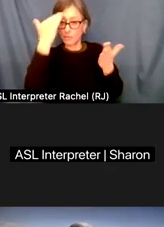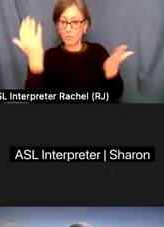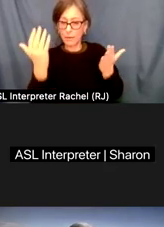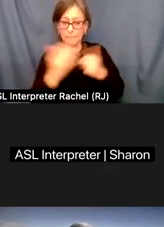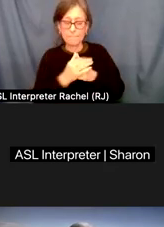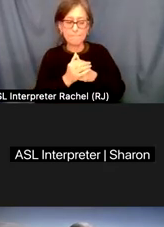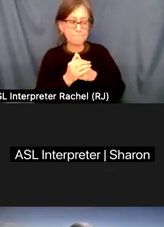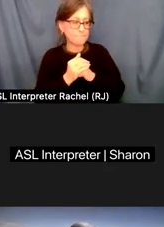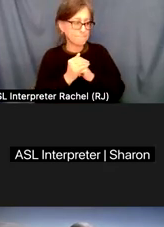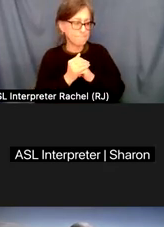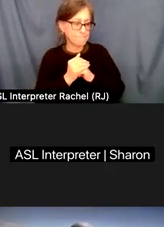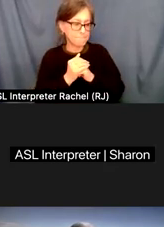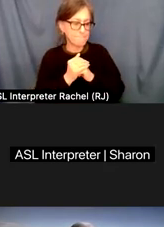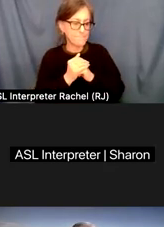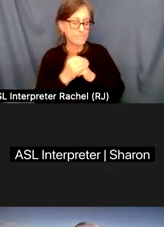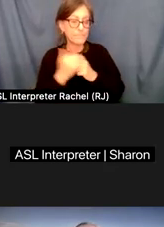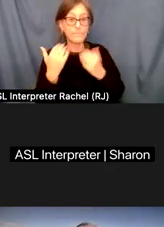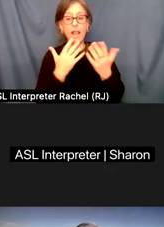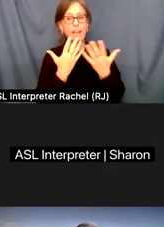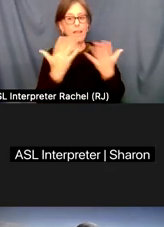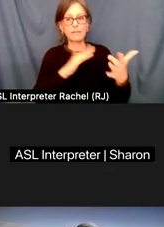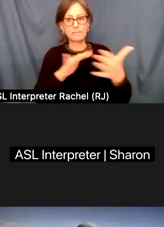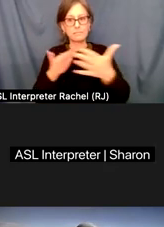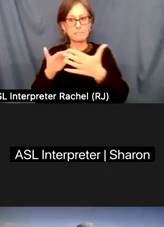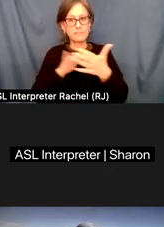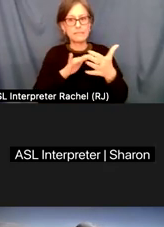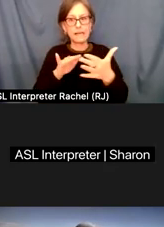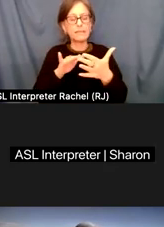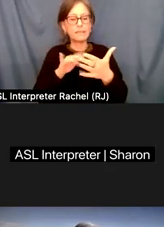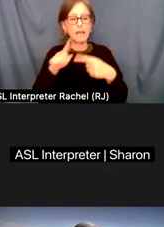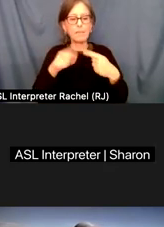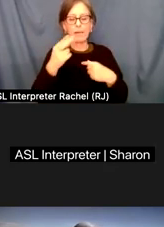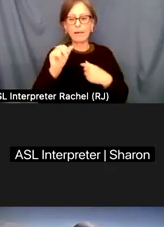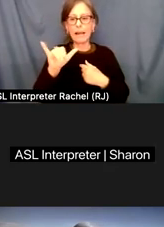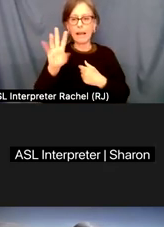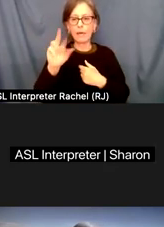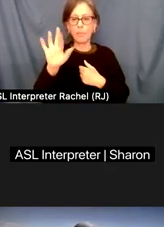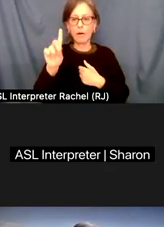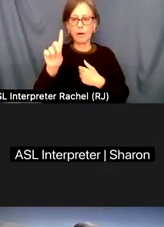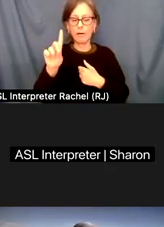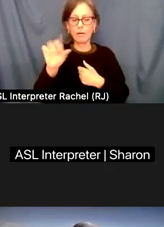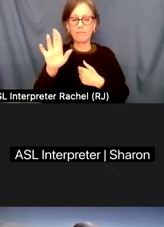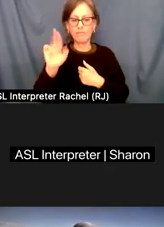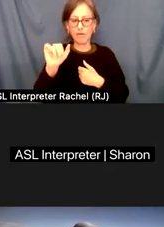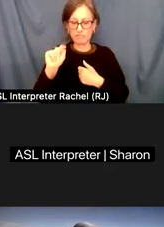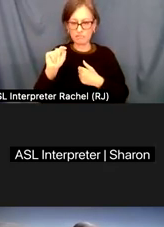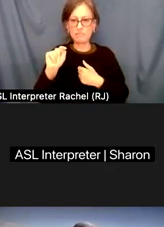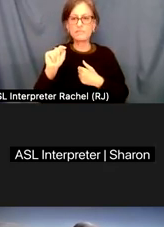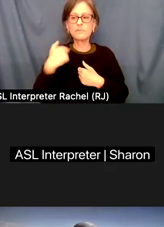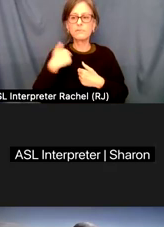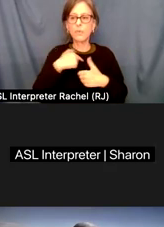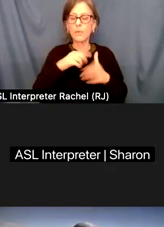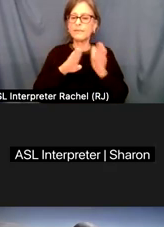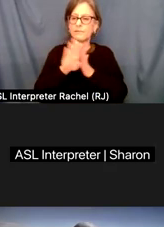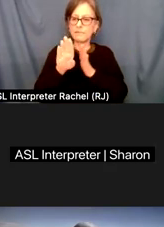that there's been a lot of study about the Hayward fault, and the USGS led a development